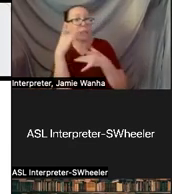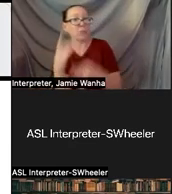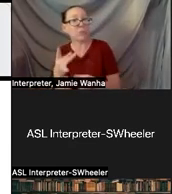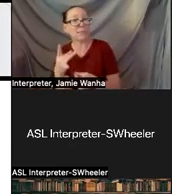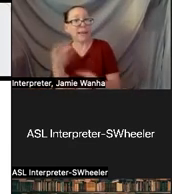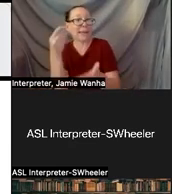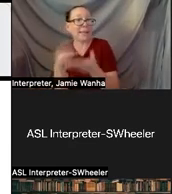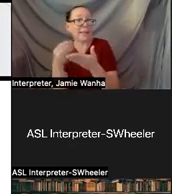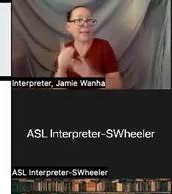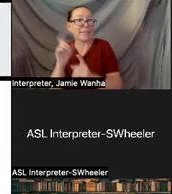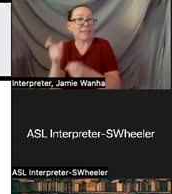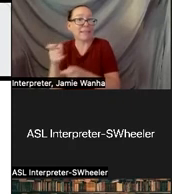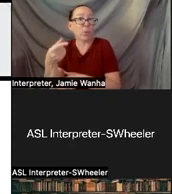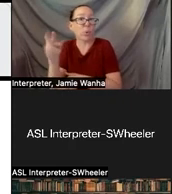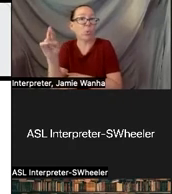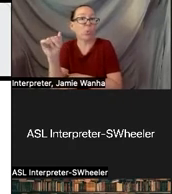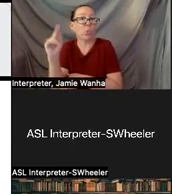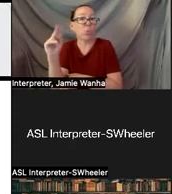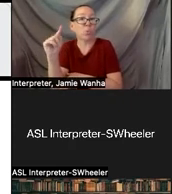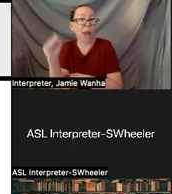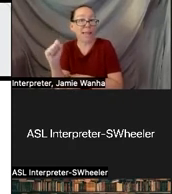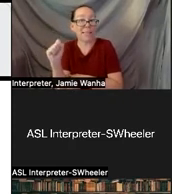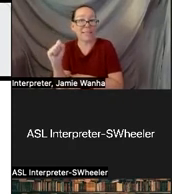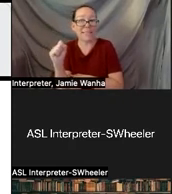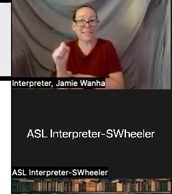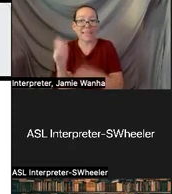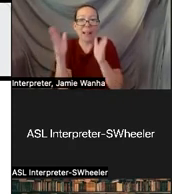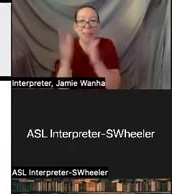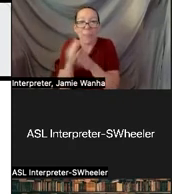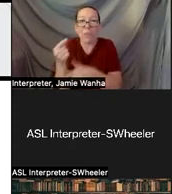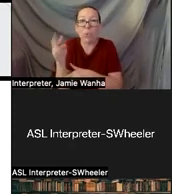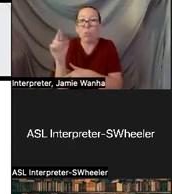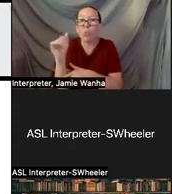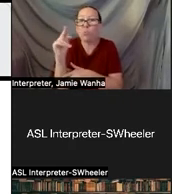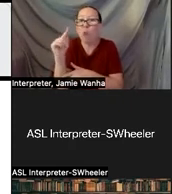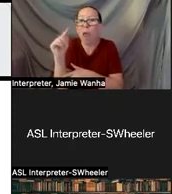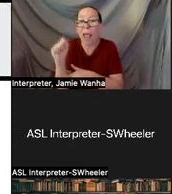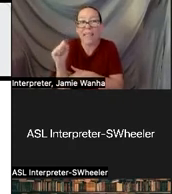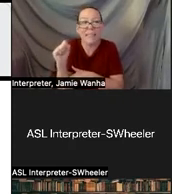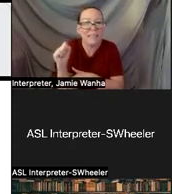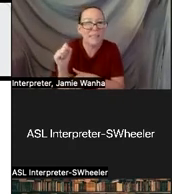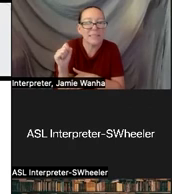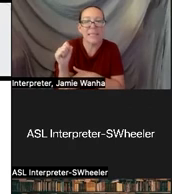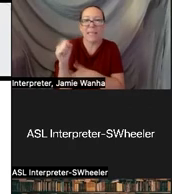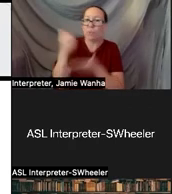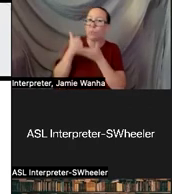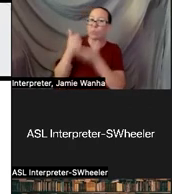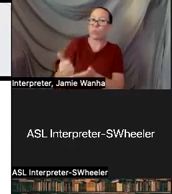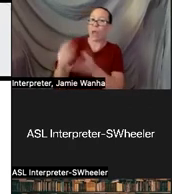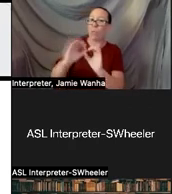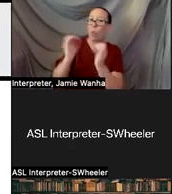can keep you informed as well. The mini grants, as Mark showed, is really a way for organizations to be able